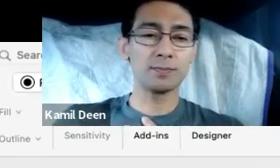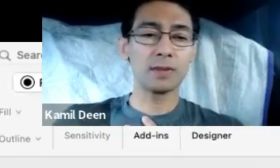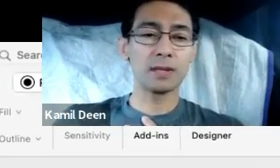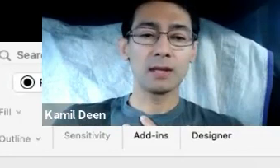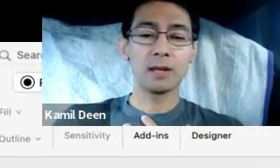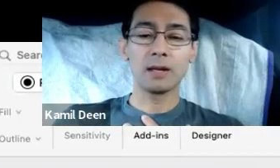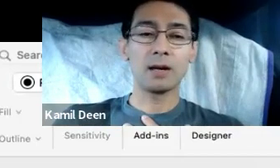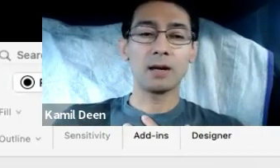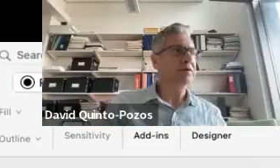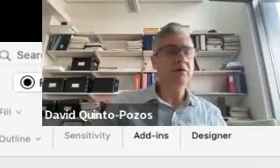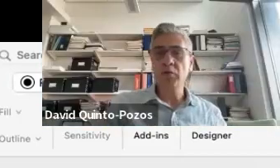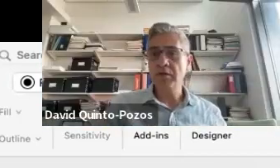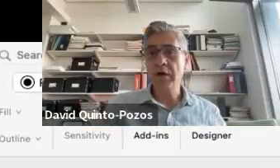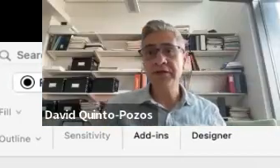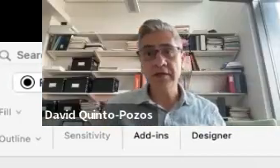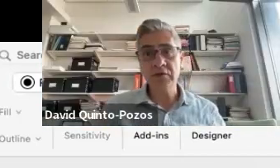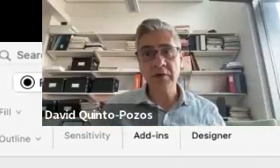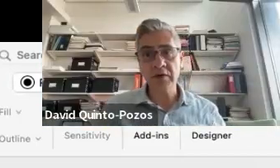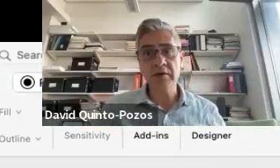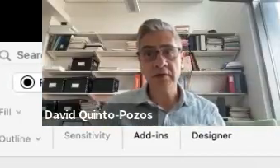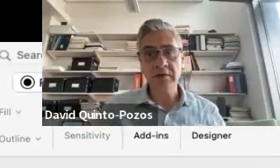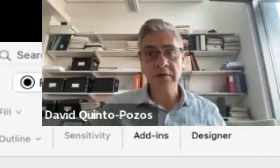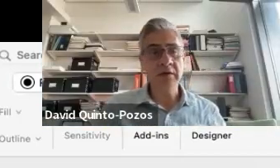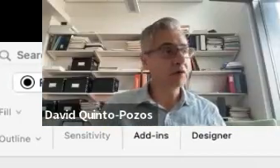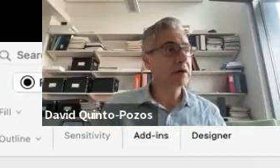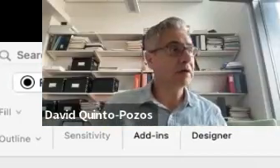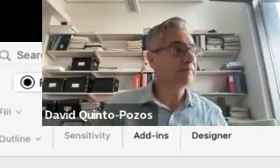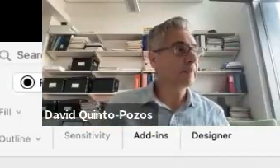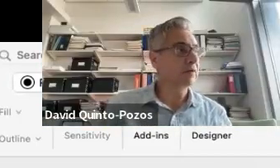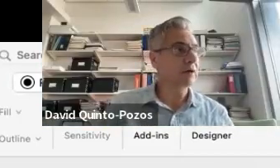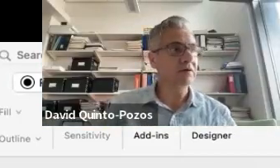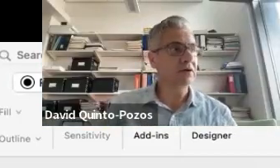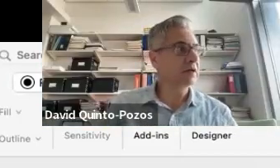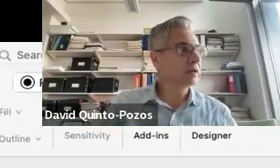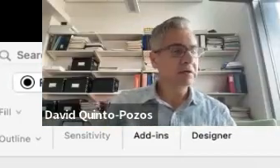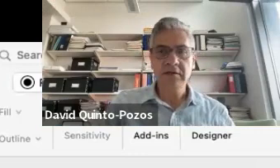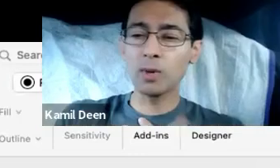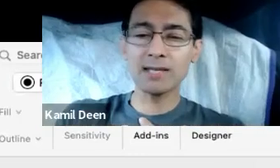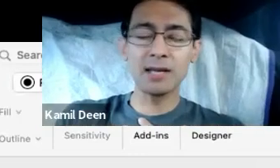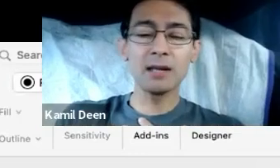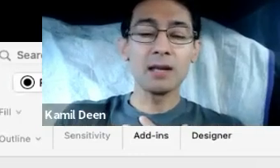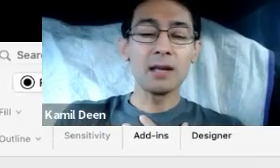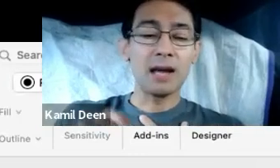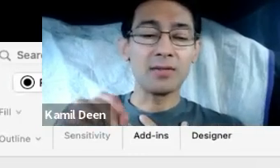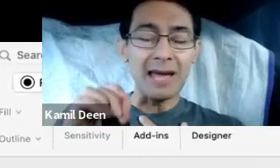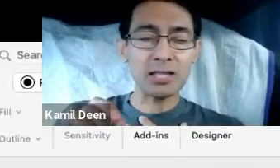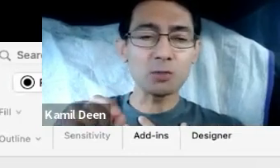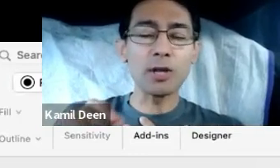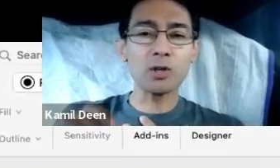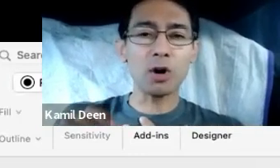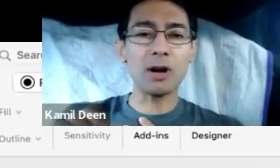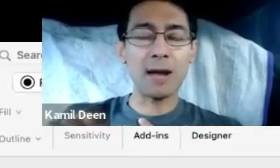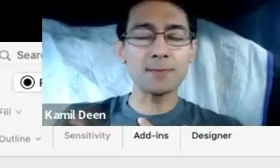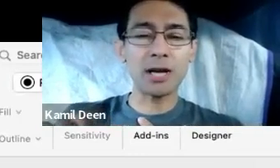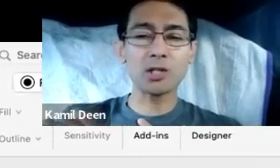continue. Oh, Okay. so we're at the Now end. it's over to you. Yes, yeah. Okay, great. All right, good. Sorry, one last thing. The last